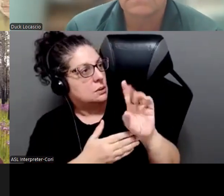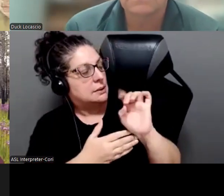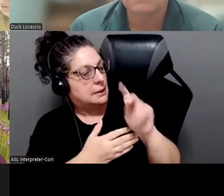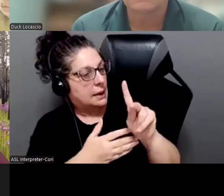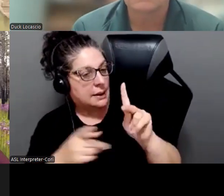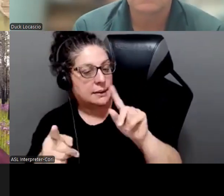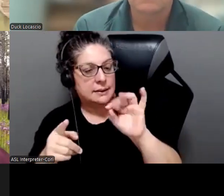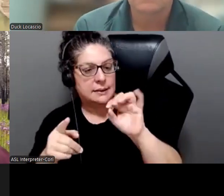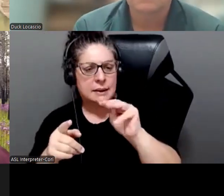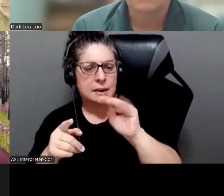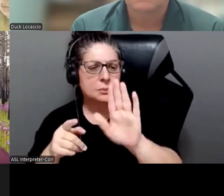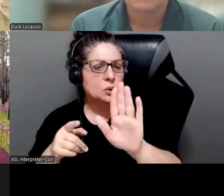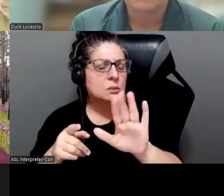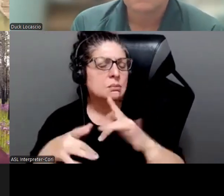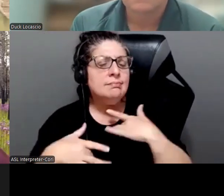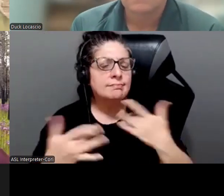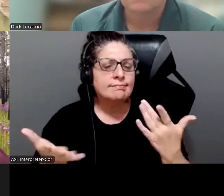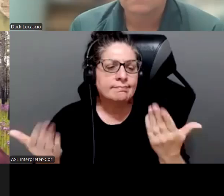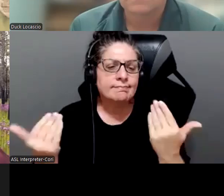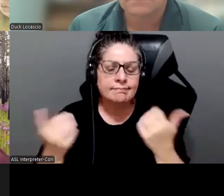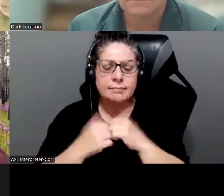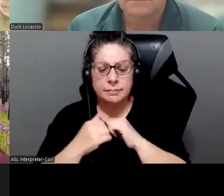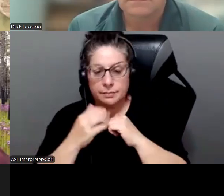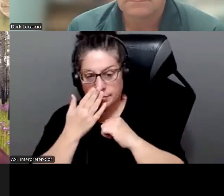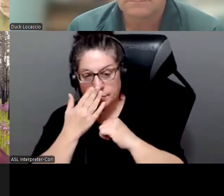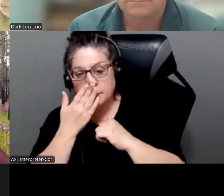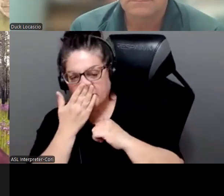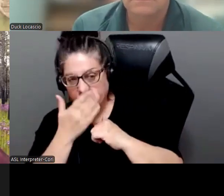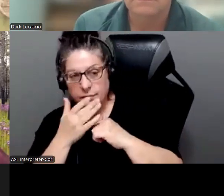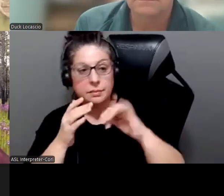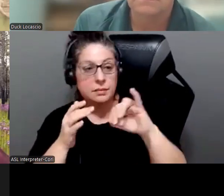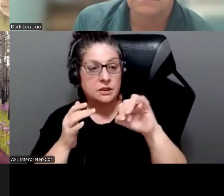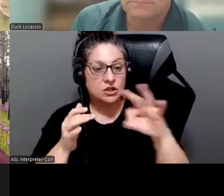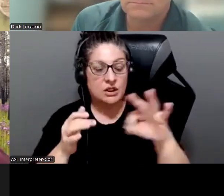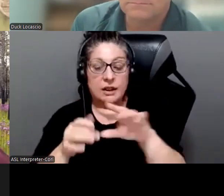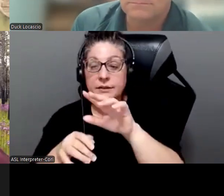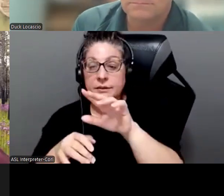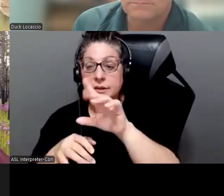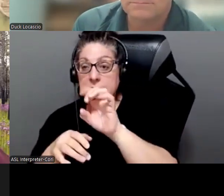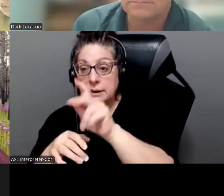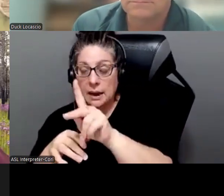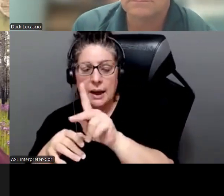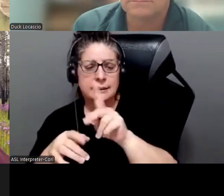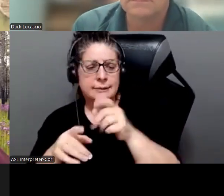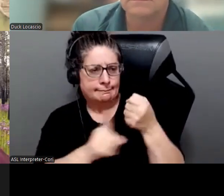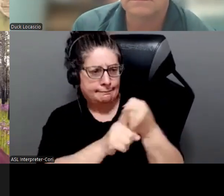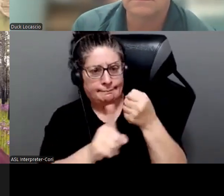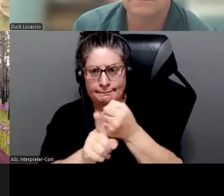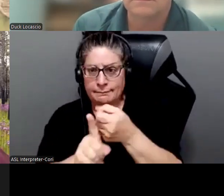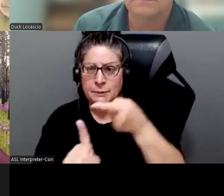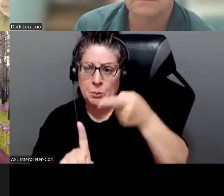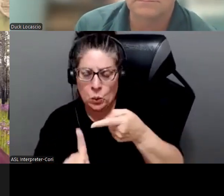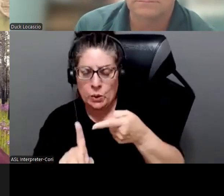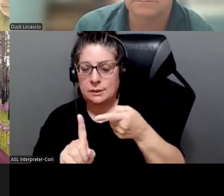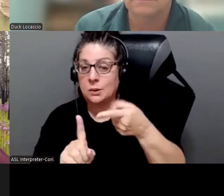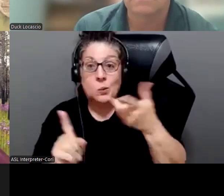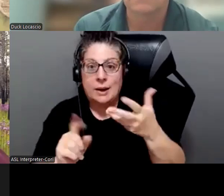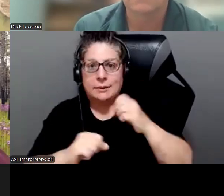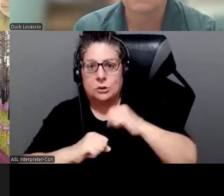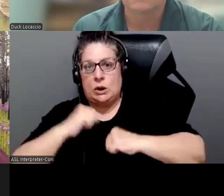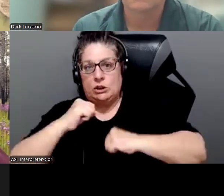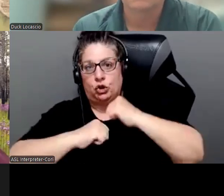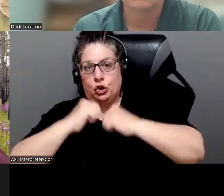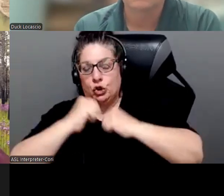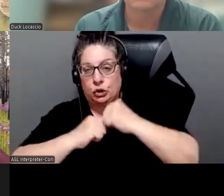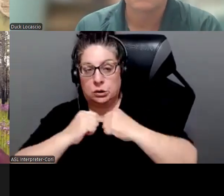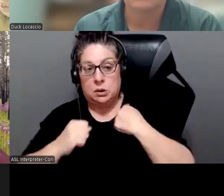desired forest conditions? Yeah, Jeff and Duck kind of hit the nail on the head. Structure. With